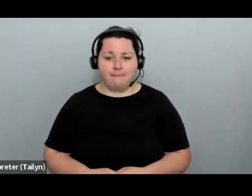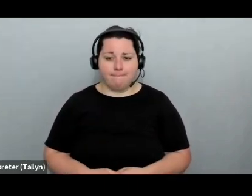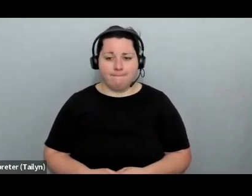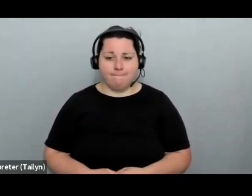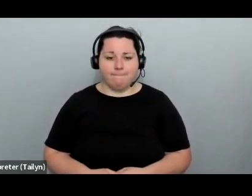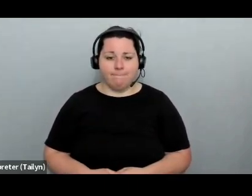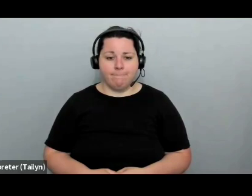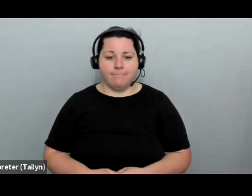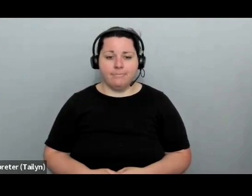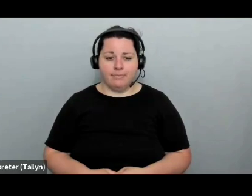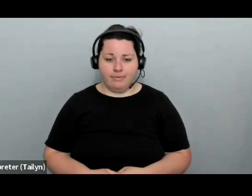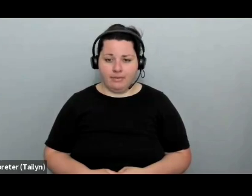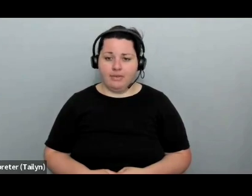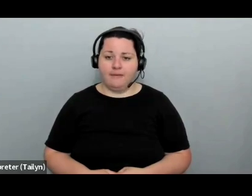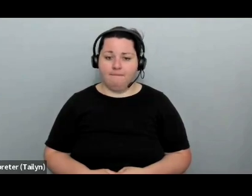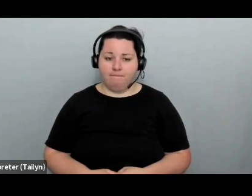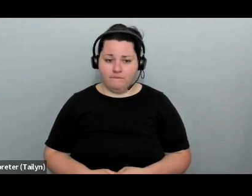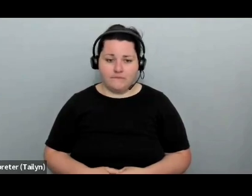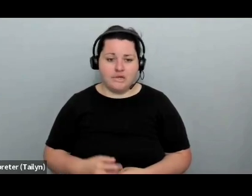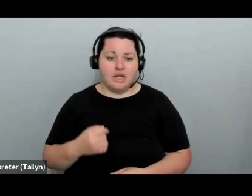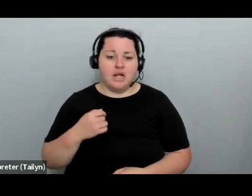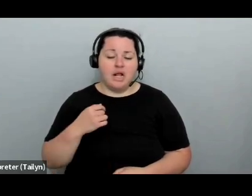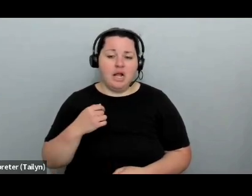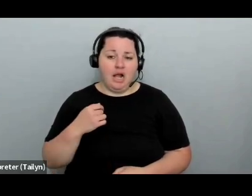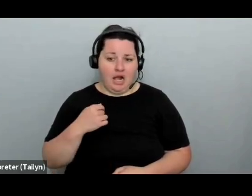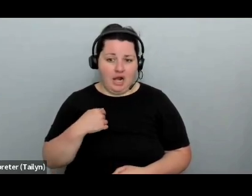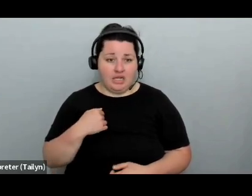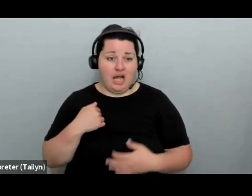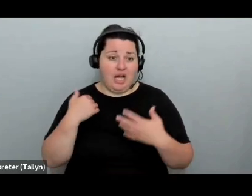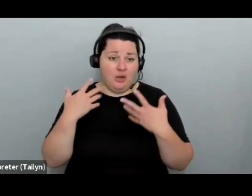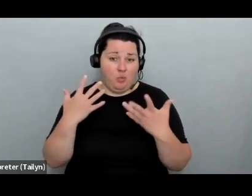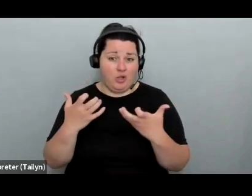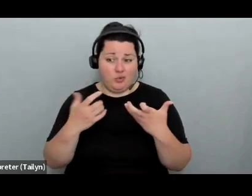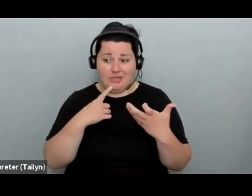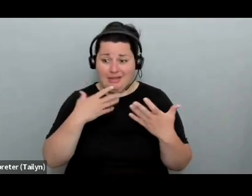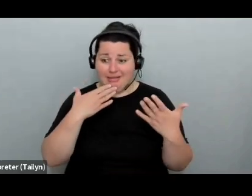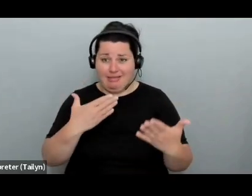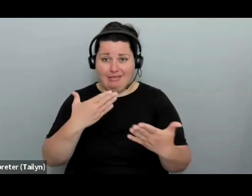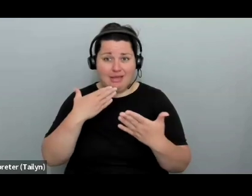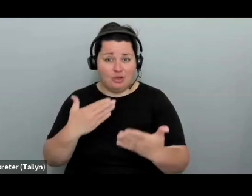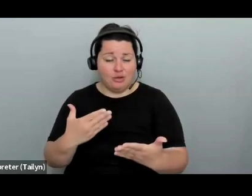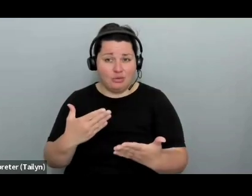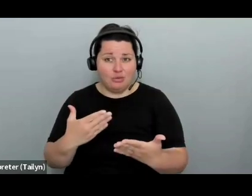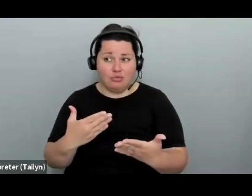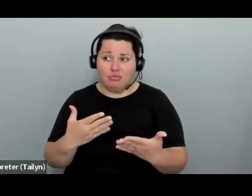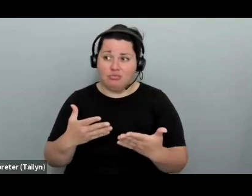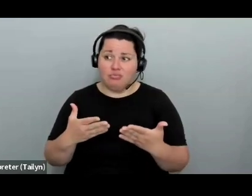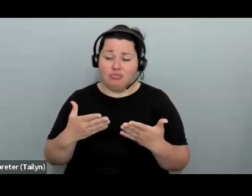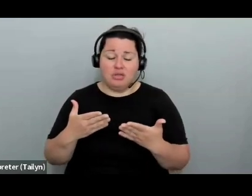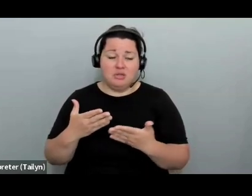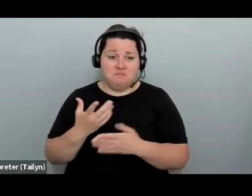So I too want to show my gratitude for being here and being asked